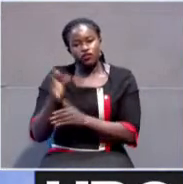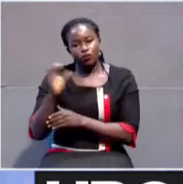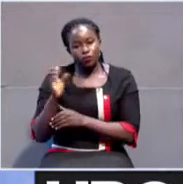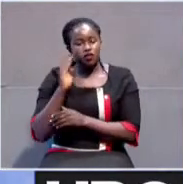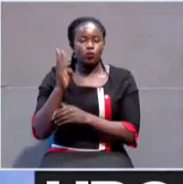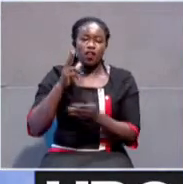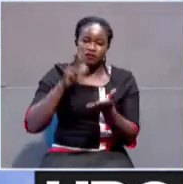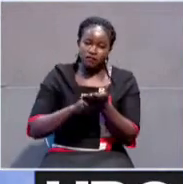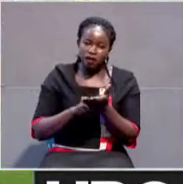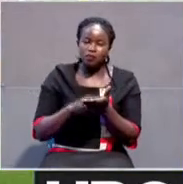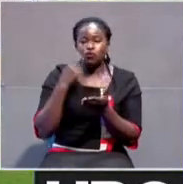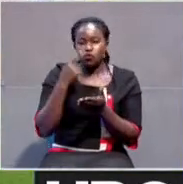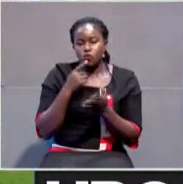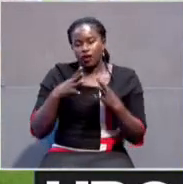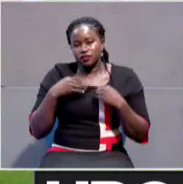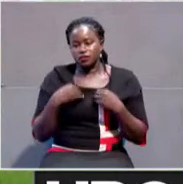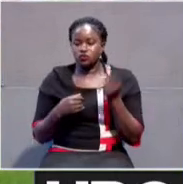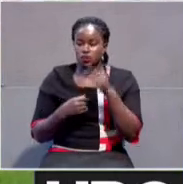their attendance.